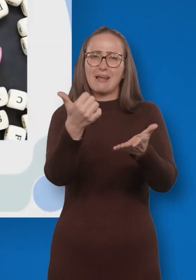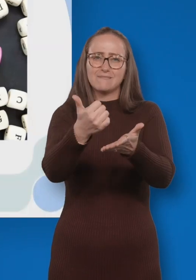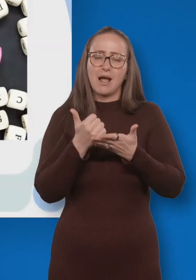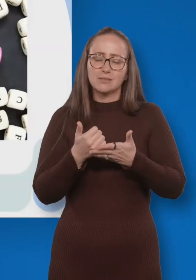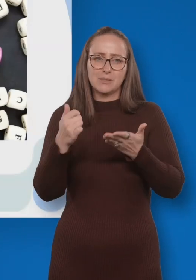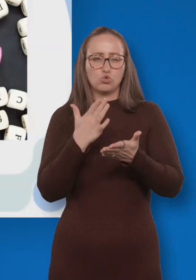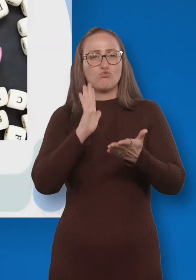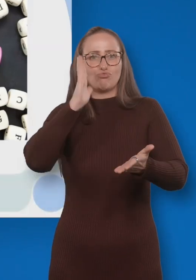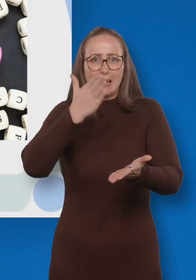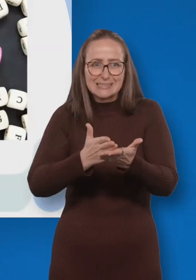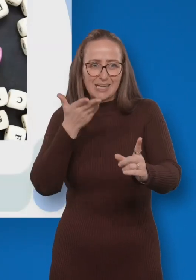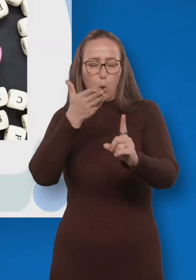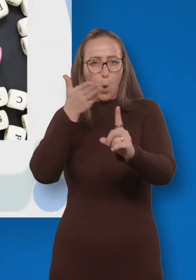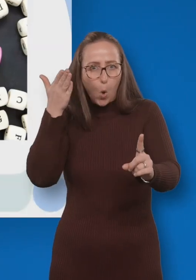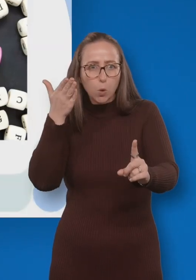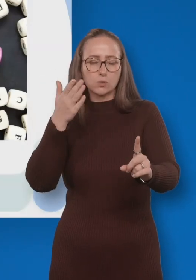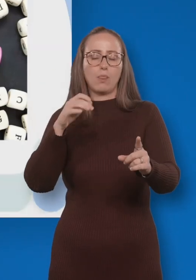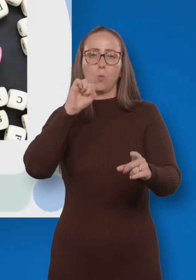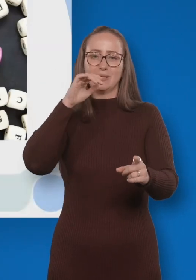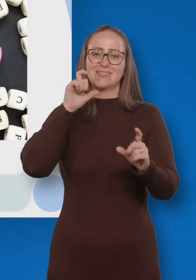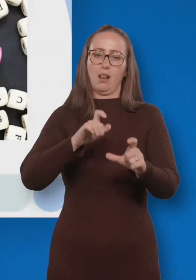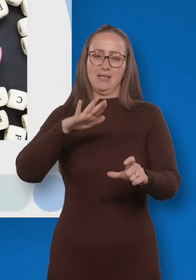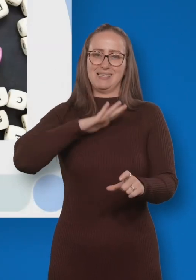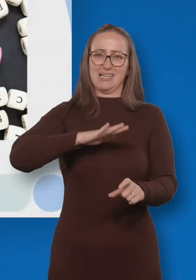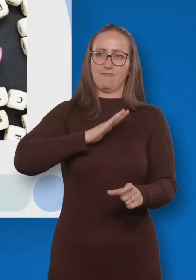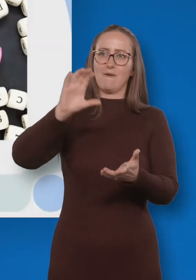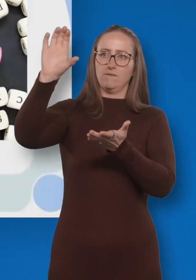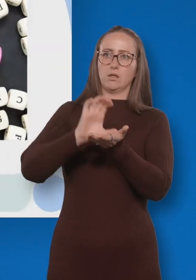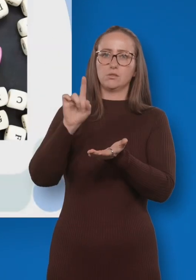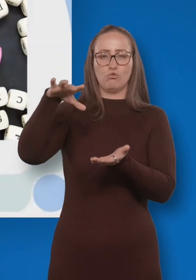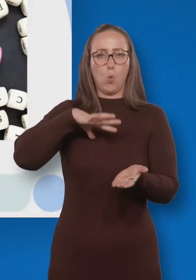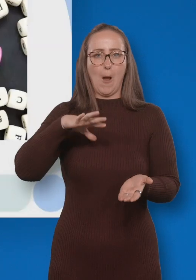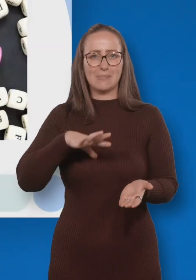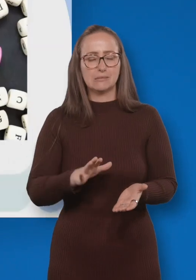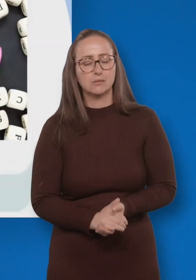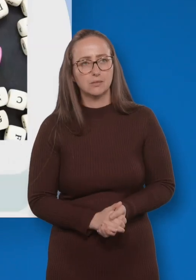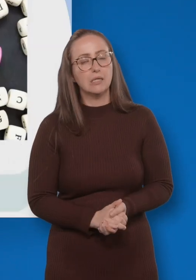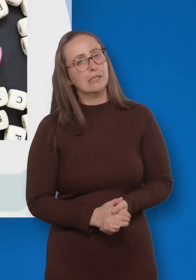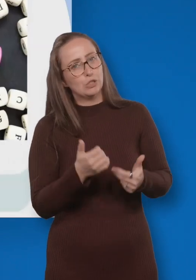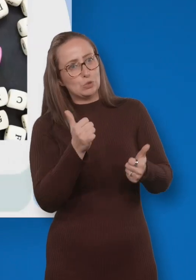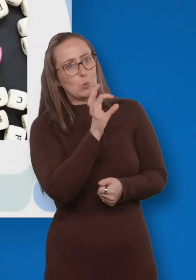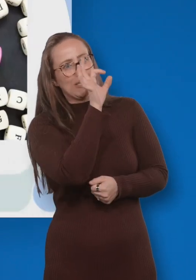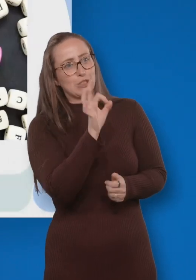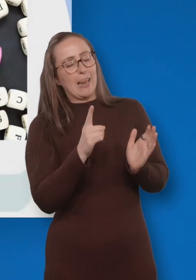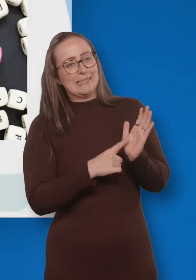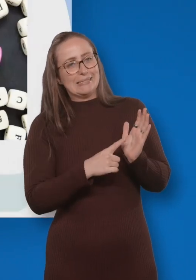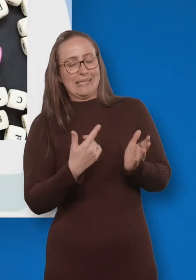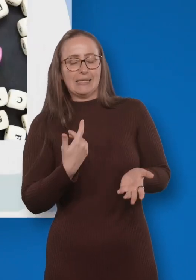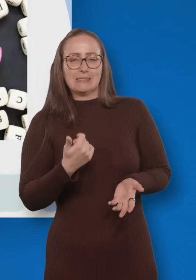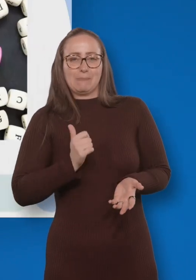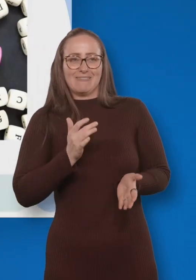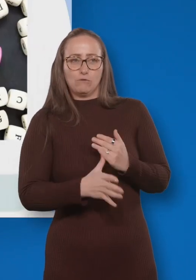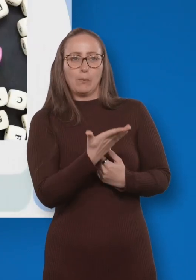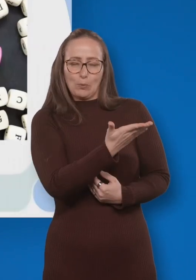goals and activities are set that still satisfy funder requirements? That's a great question, Lindsay. I would have